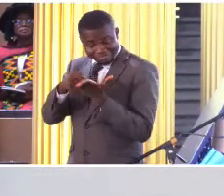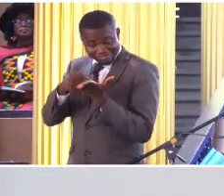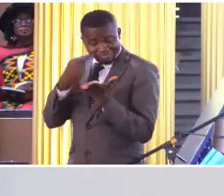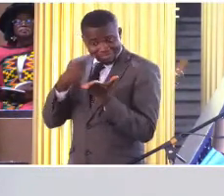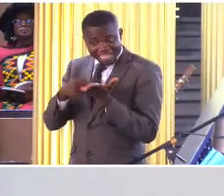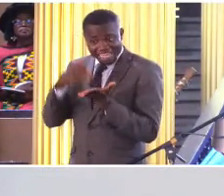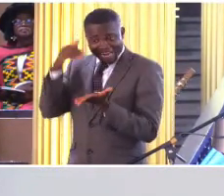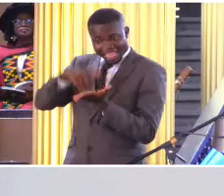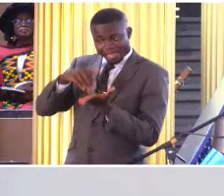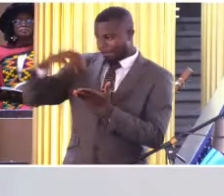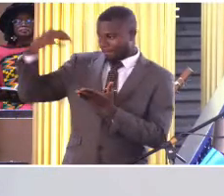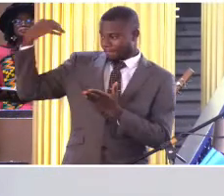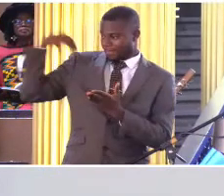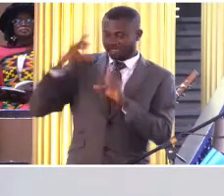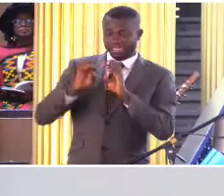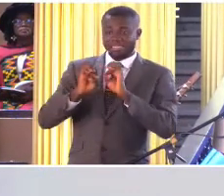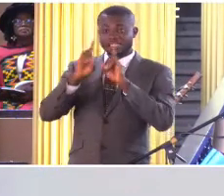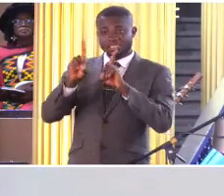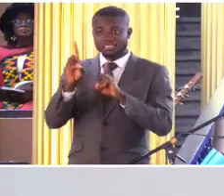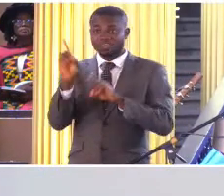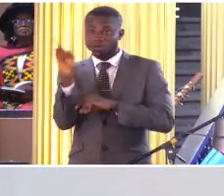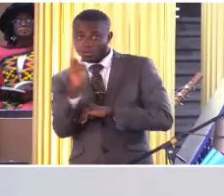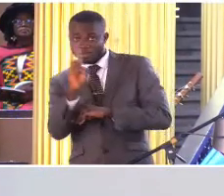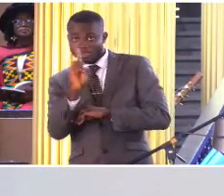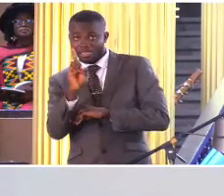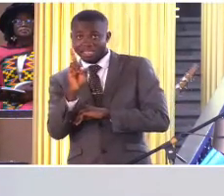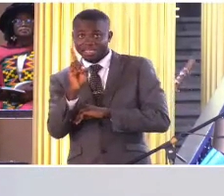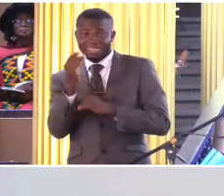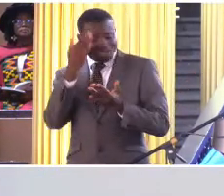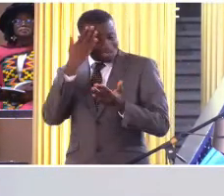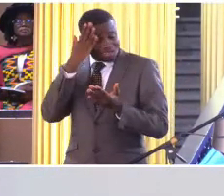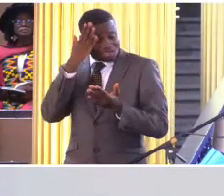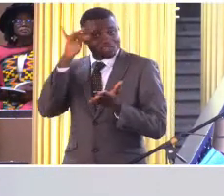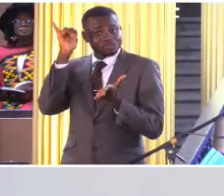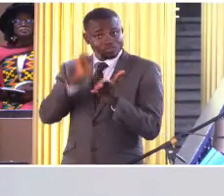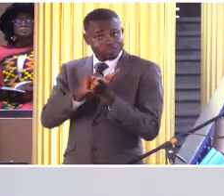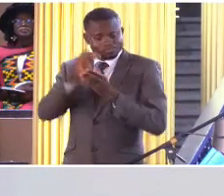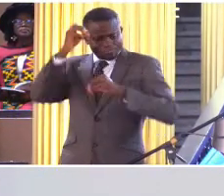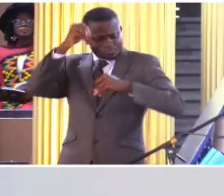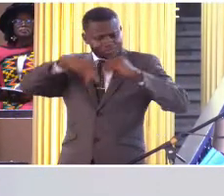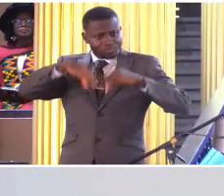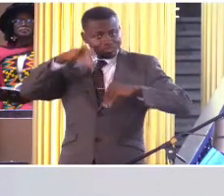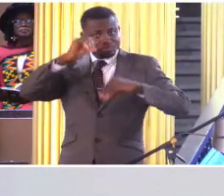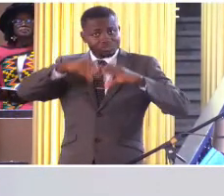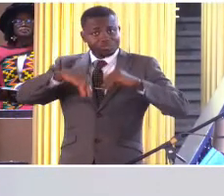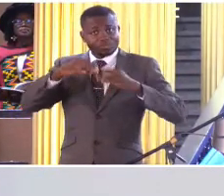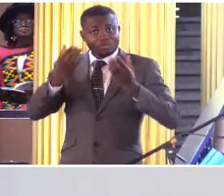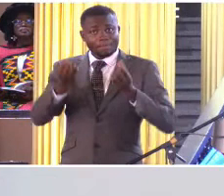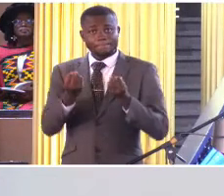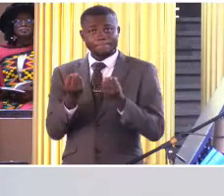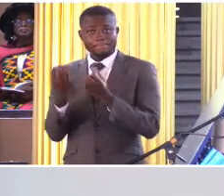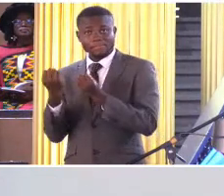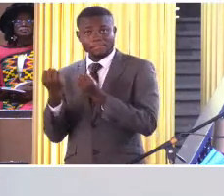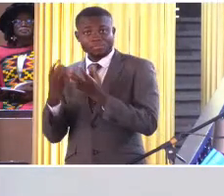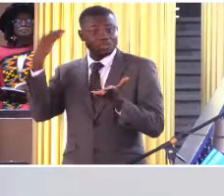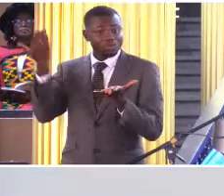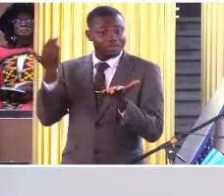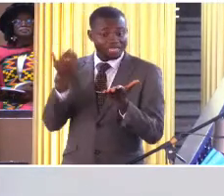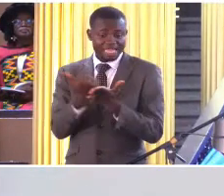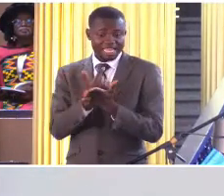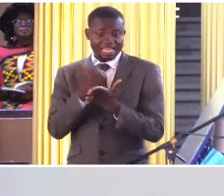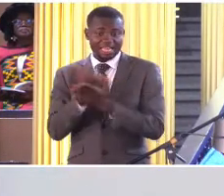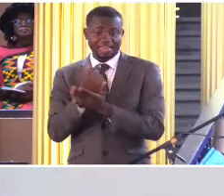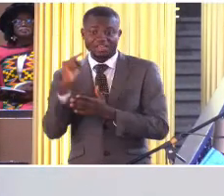postgraduate education are remarkable. Notably, he contributed immensely to the accreditation of Ghana's